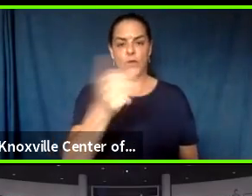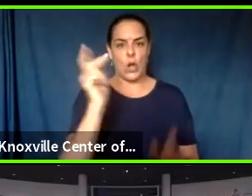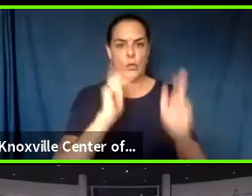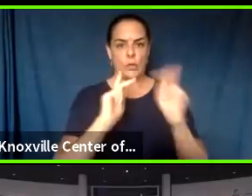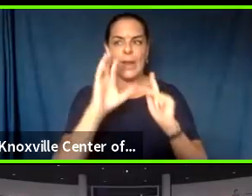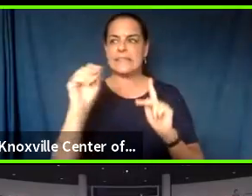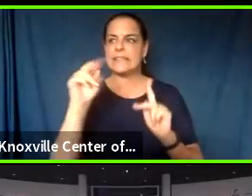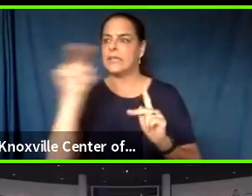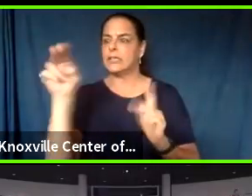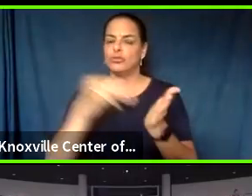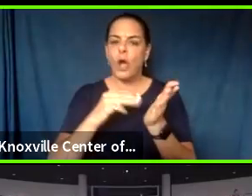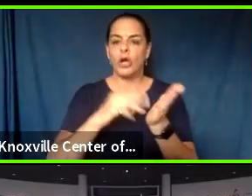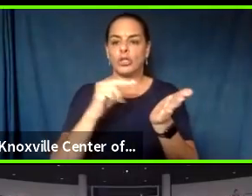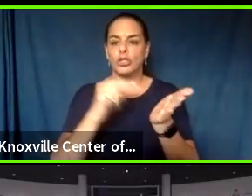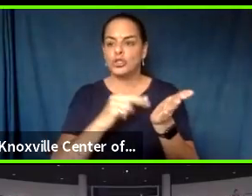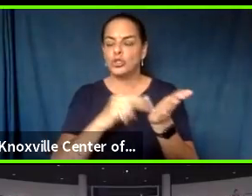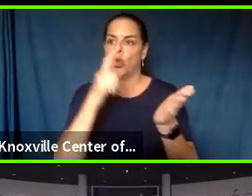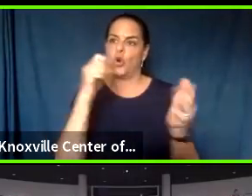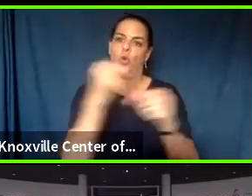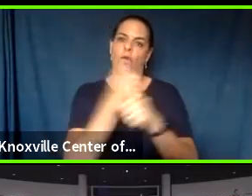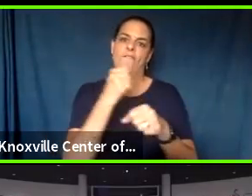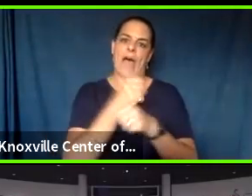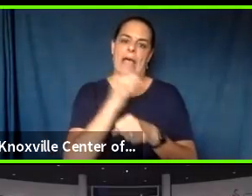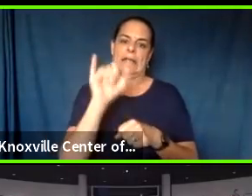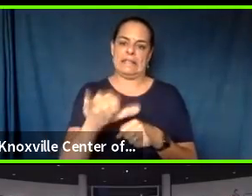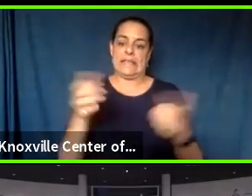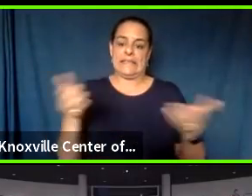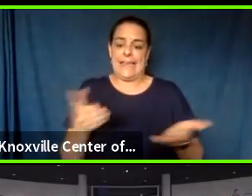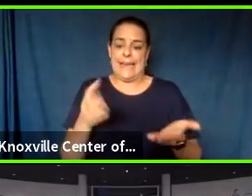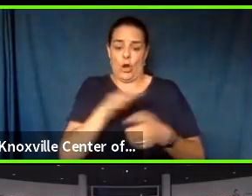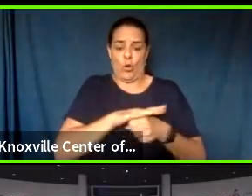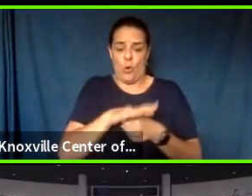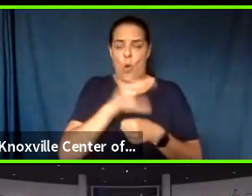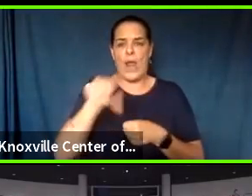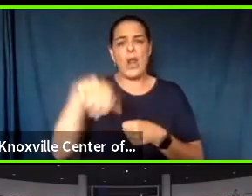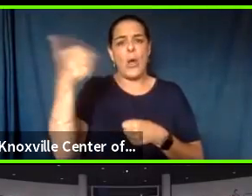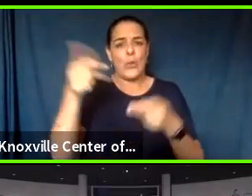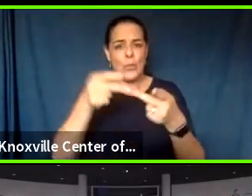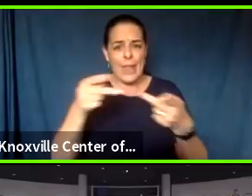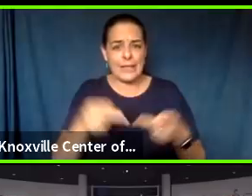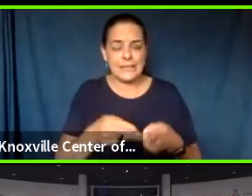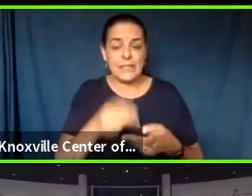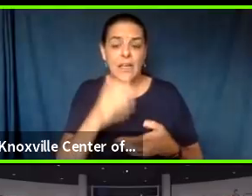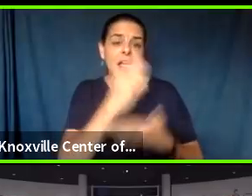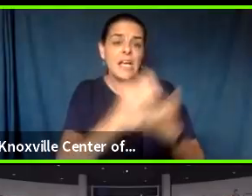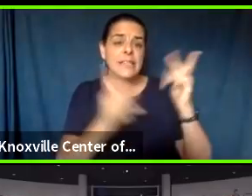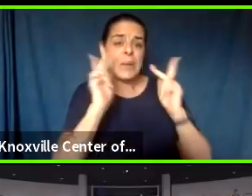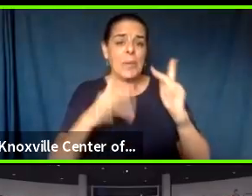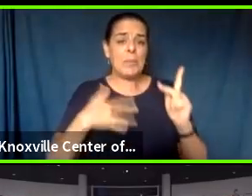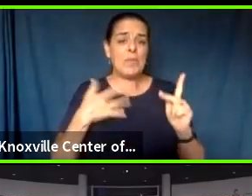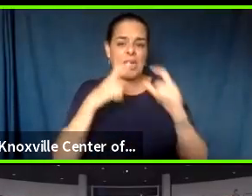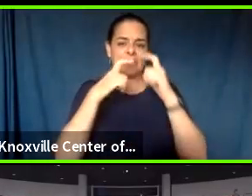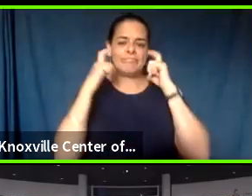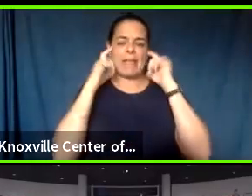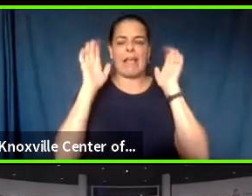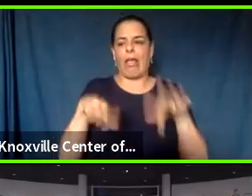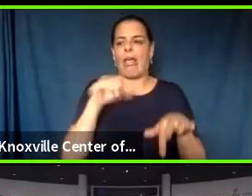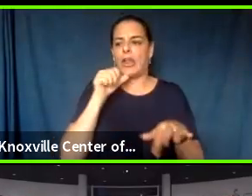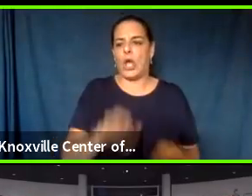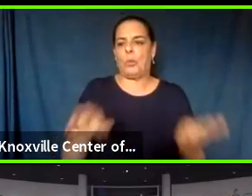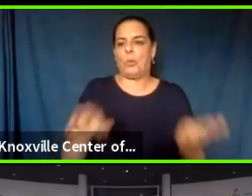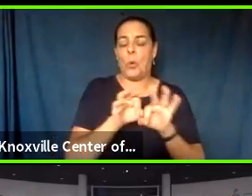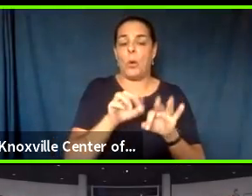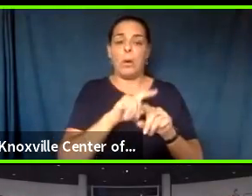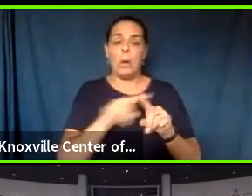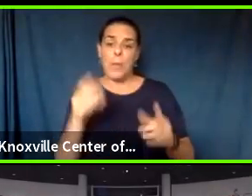thing on the front lines, both locally and abroad. While some people might not see the importance of mask wearing to the same degree as others, it might